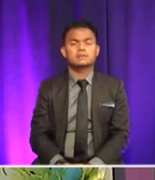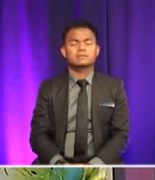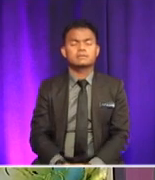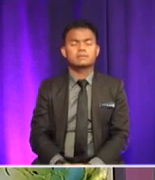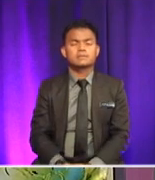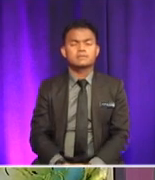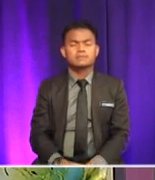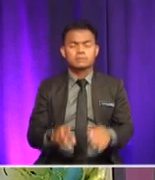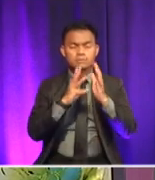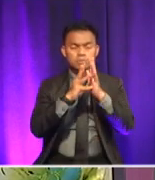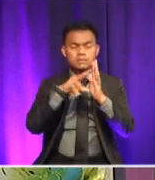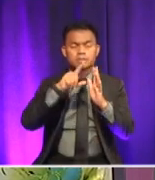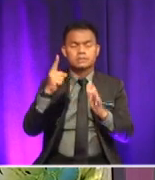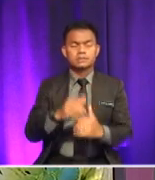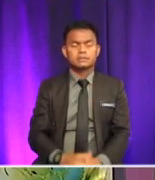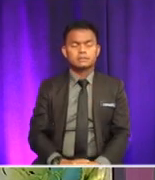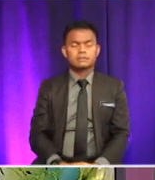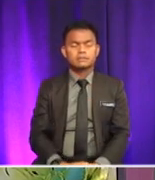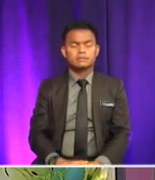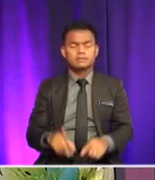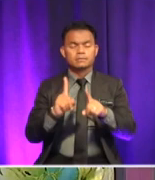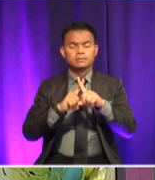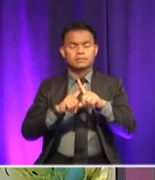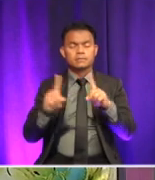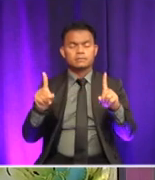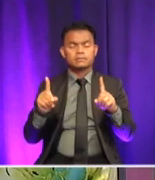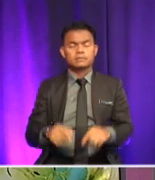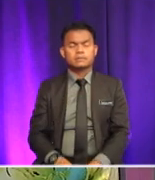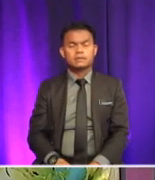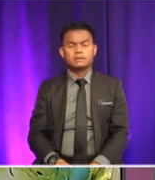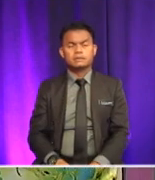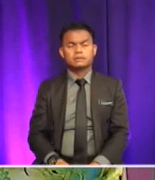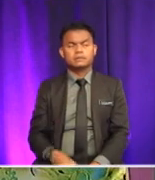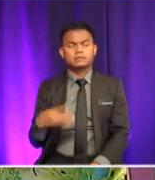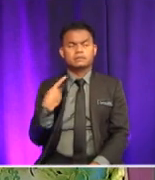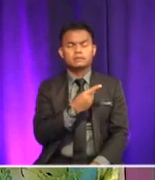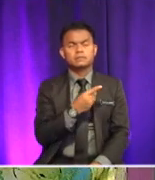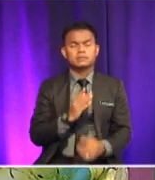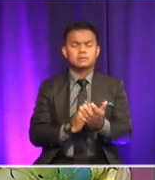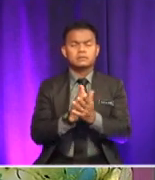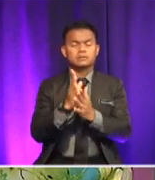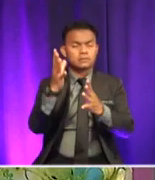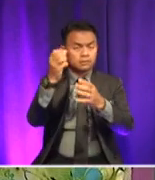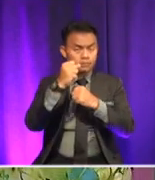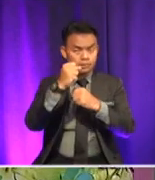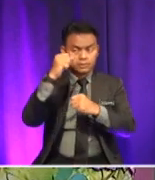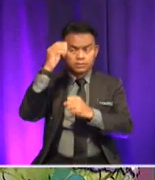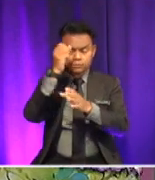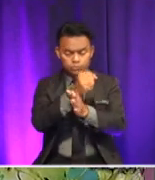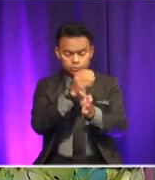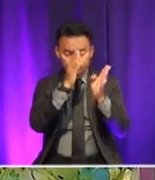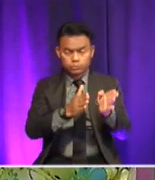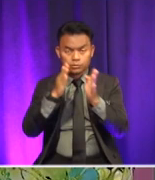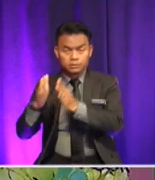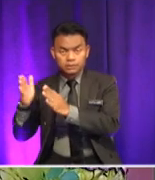evidence. Okay. But relating this whole sequence of ideas, of your points, must come